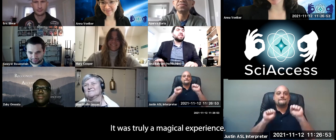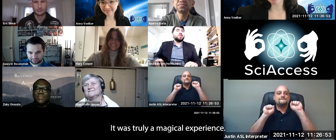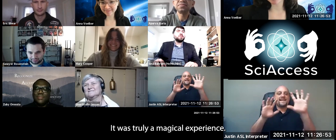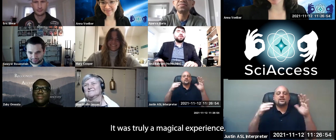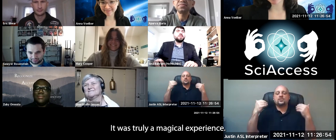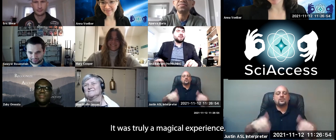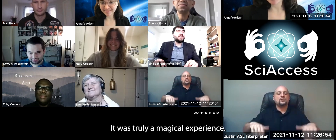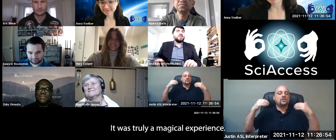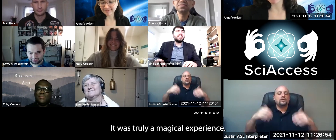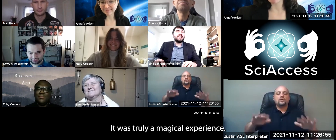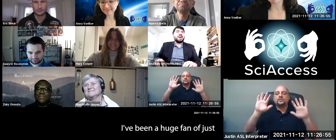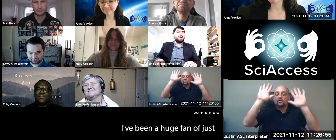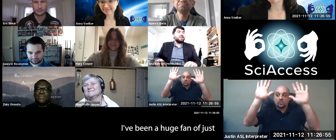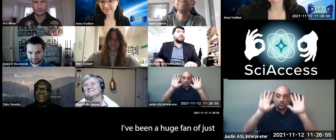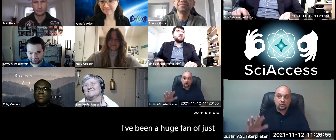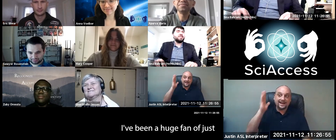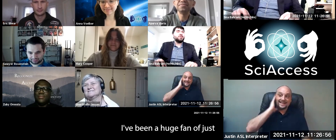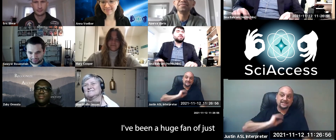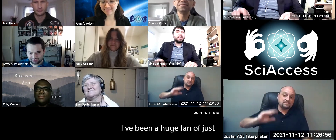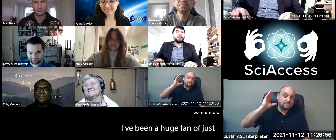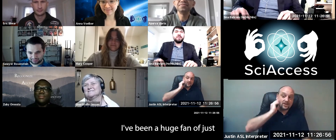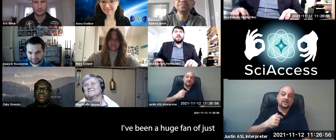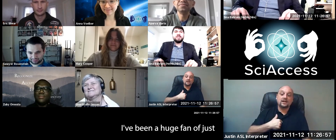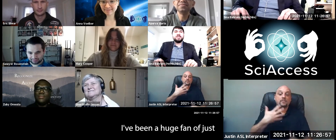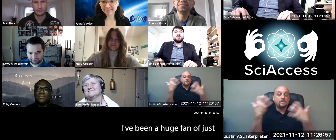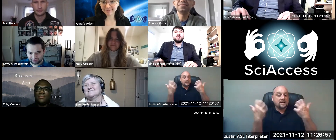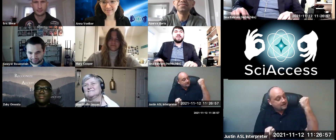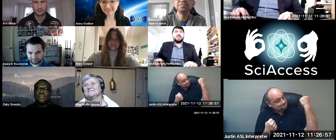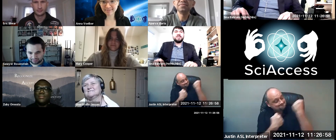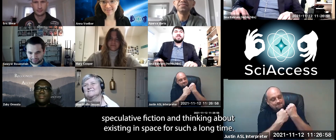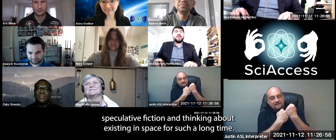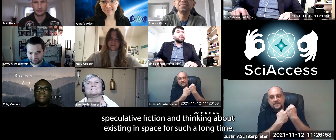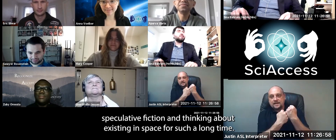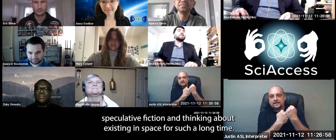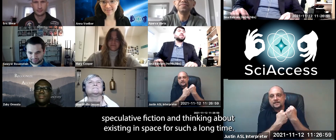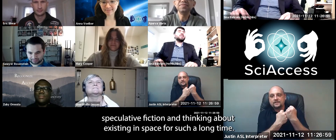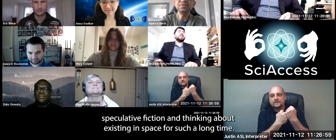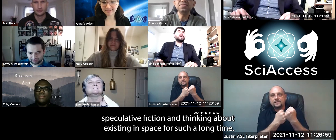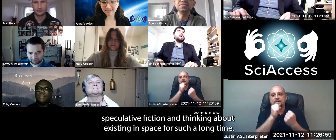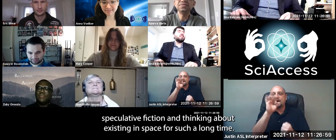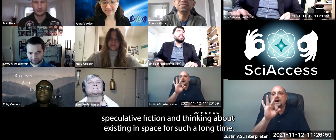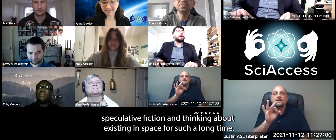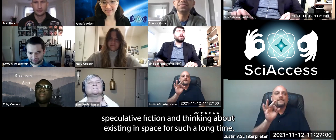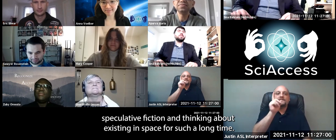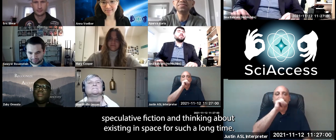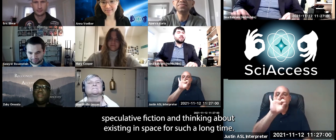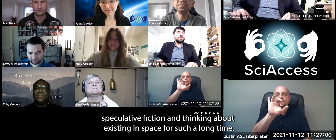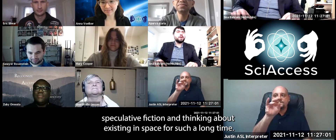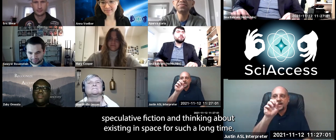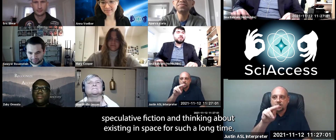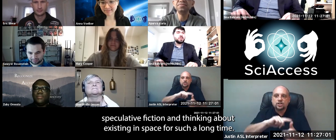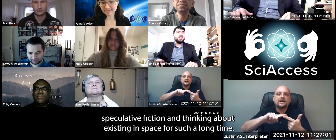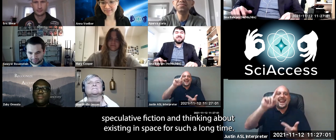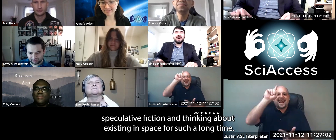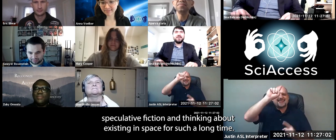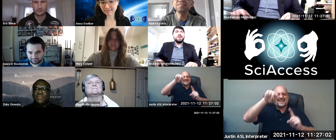truly a magical experience. I've been a huge fan of just speculative fiction and thinking about existing in space